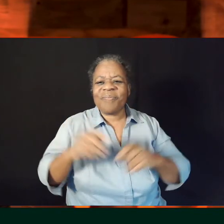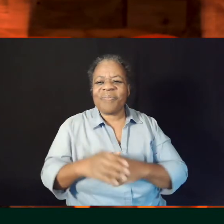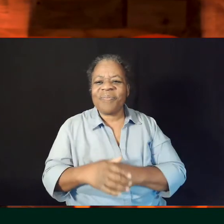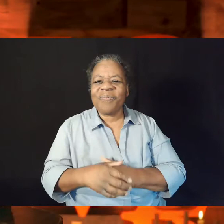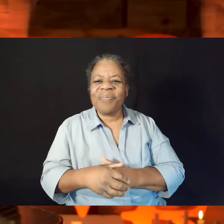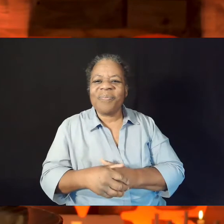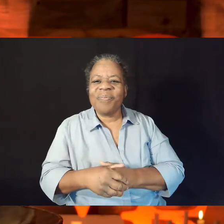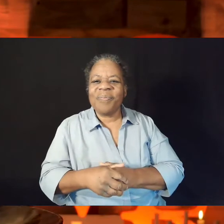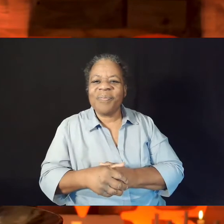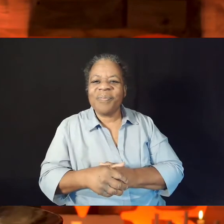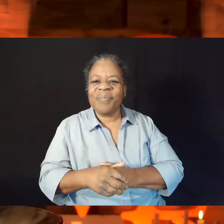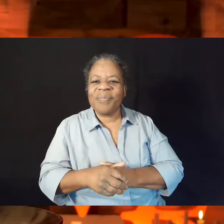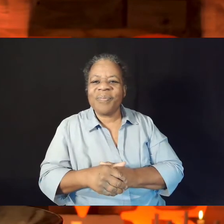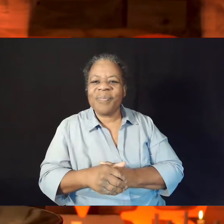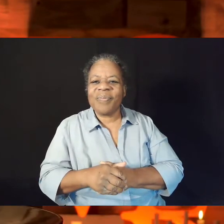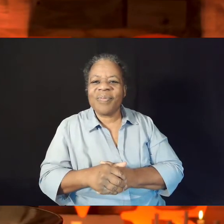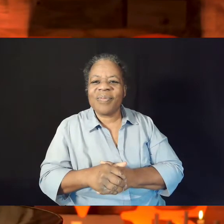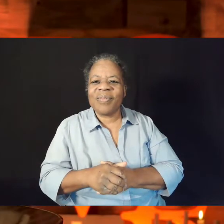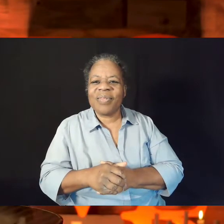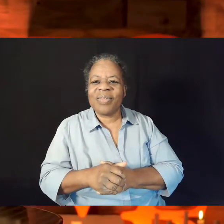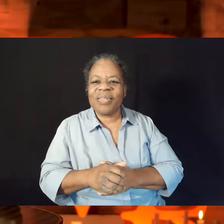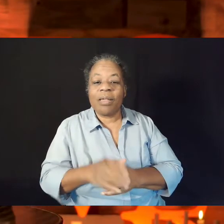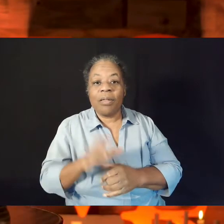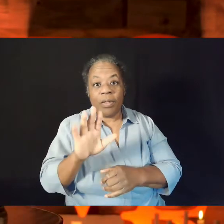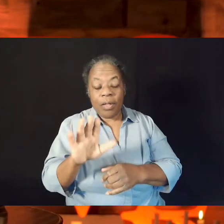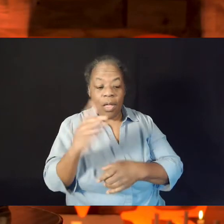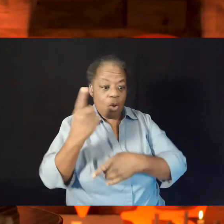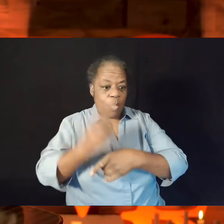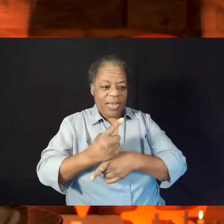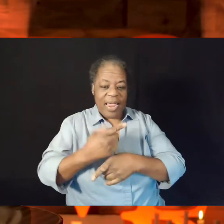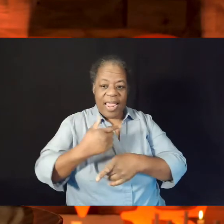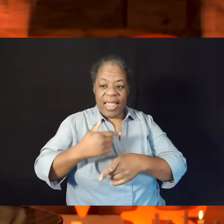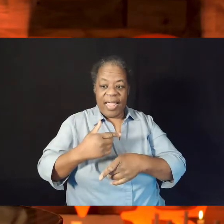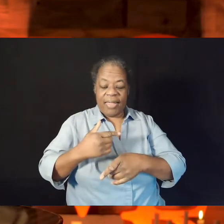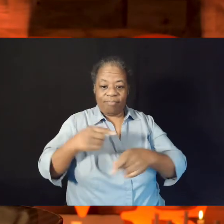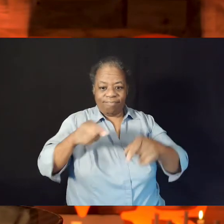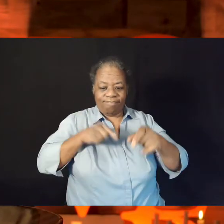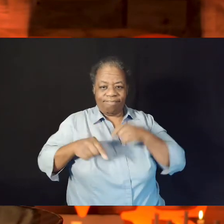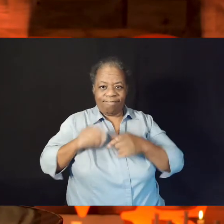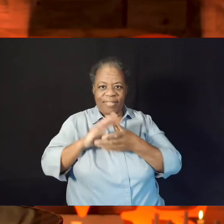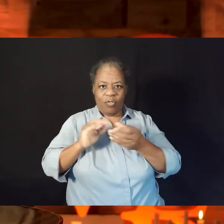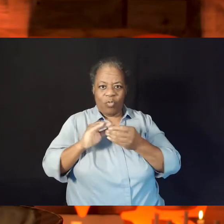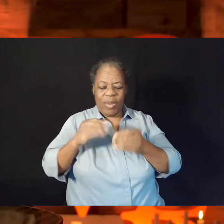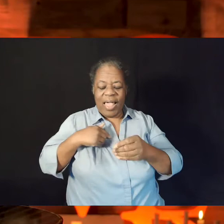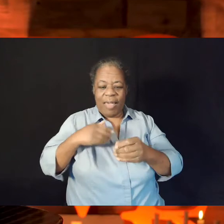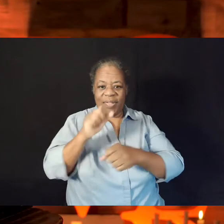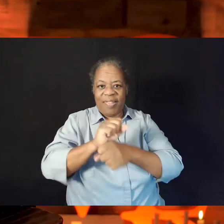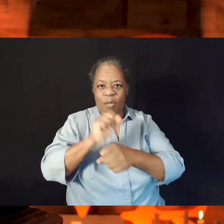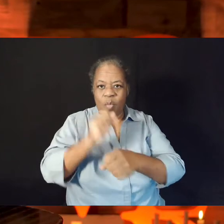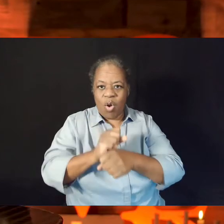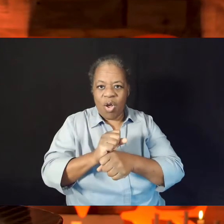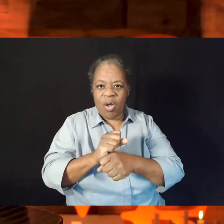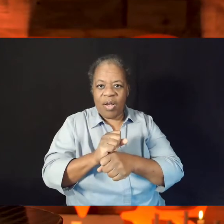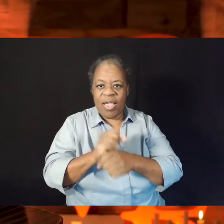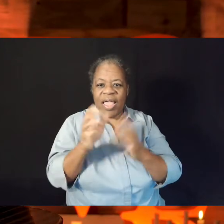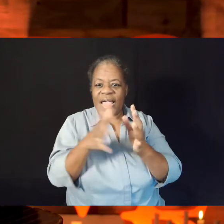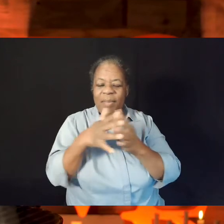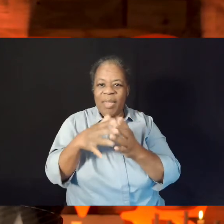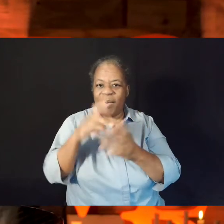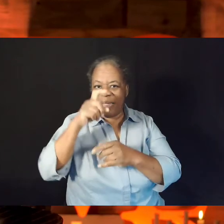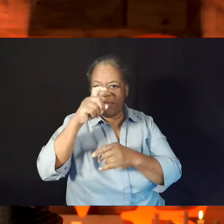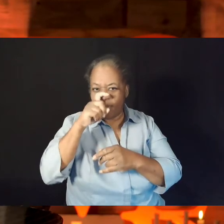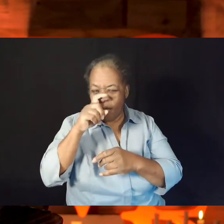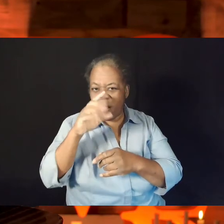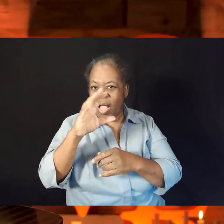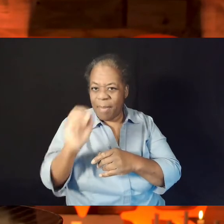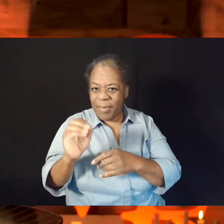Well, one of the days when I was at work taking orders for American Girl dolls, I met the supervisor whose desk was